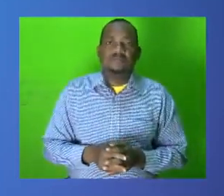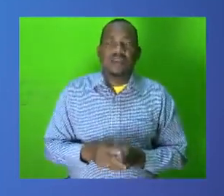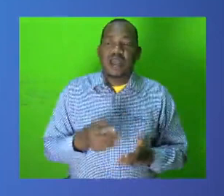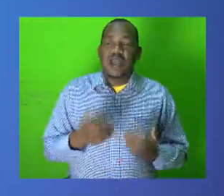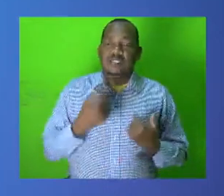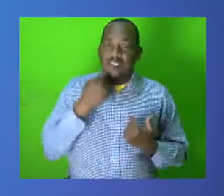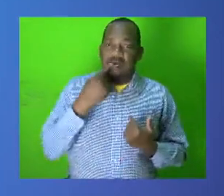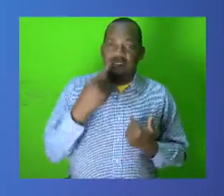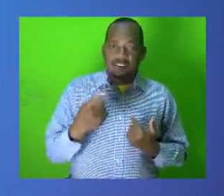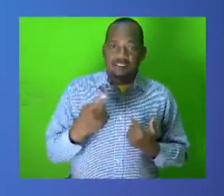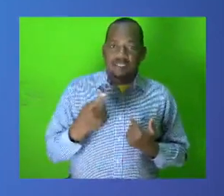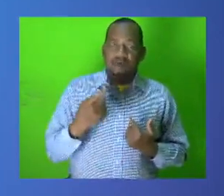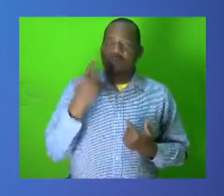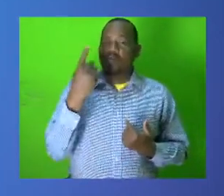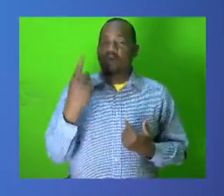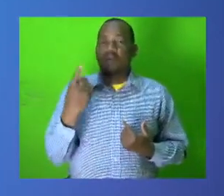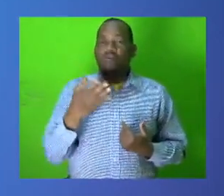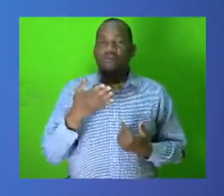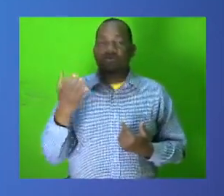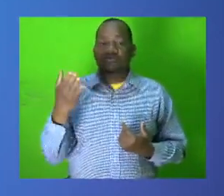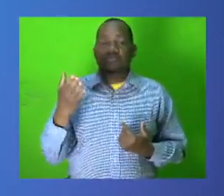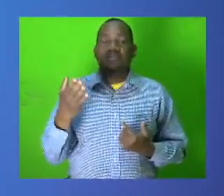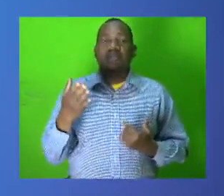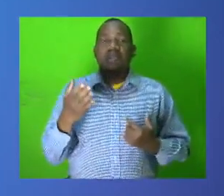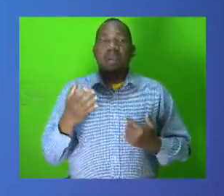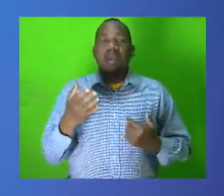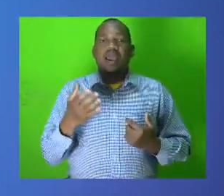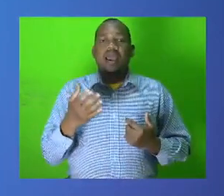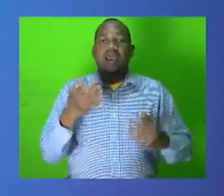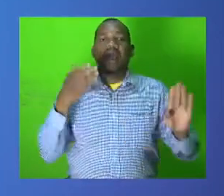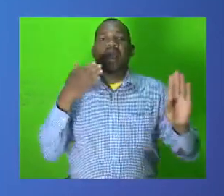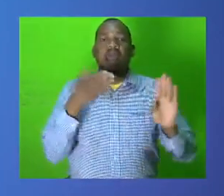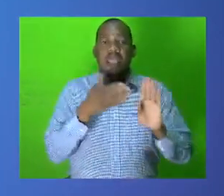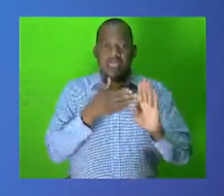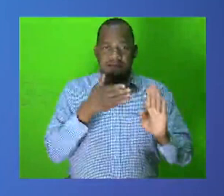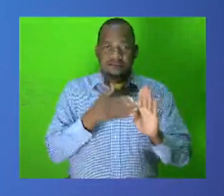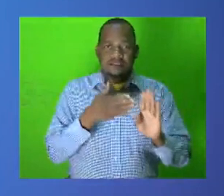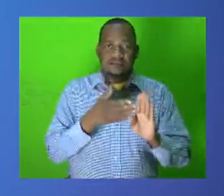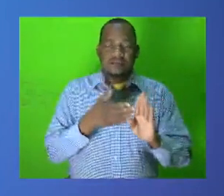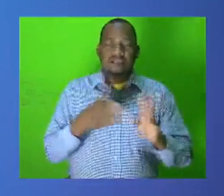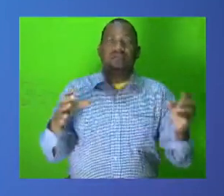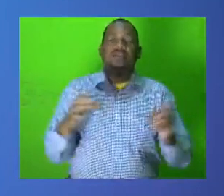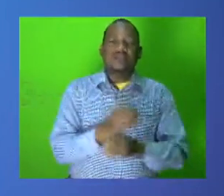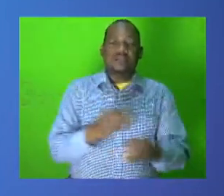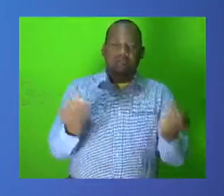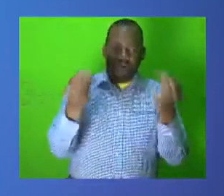as we say, one of the aims of research is to gain a new knowledge